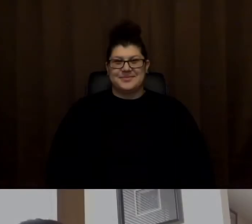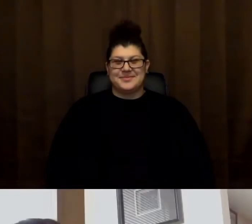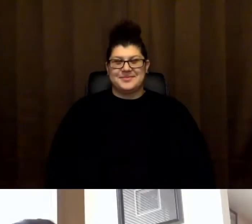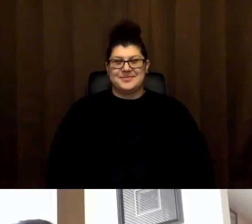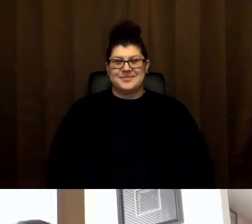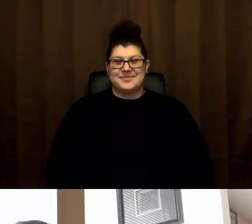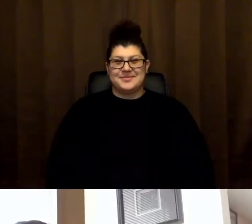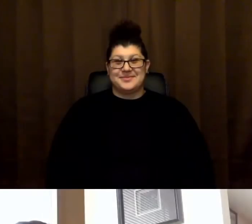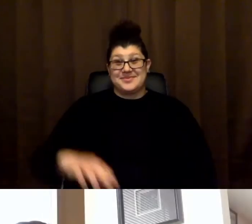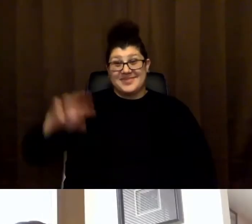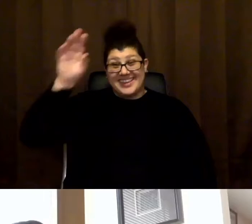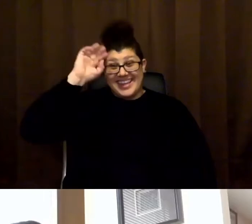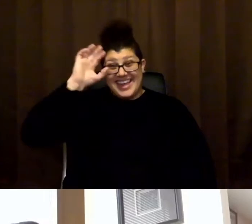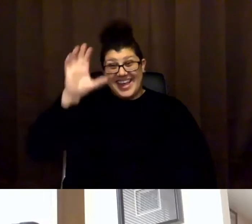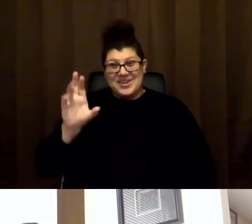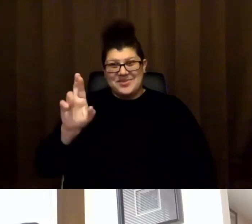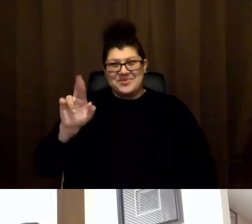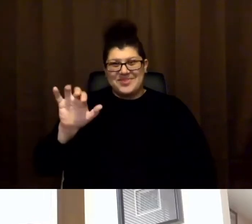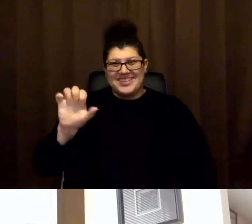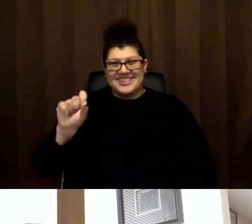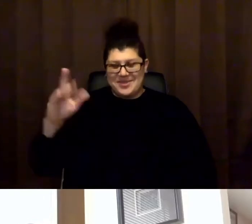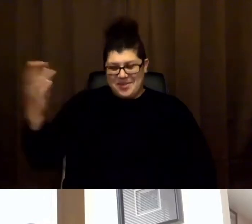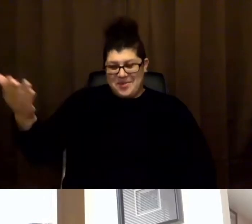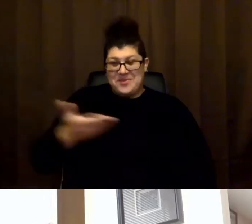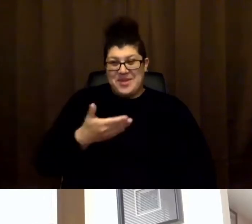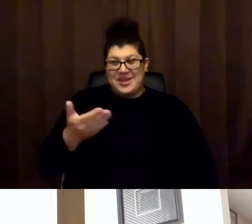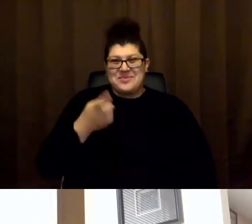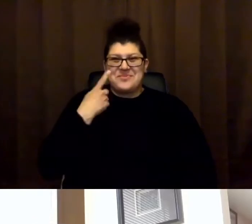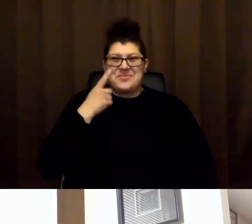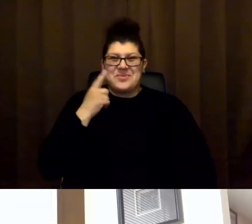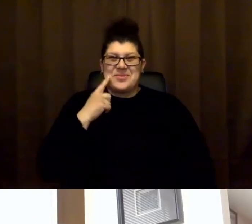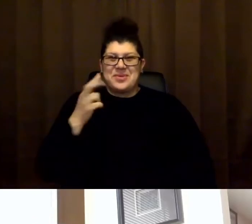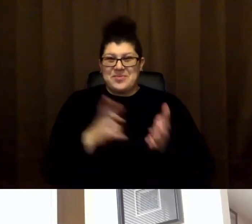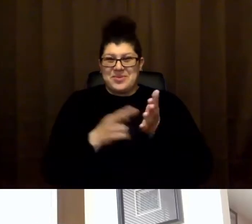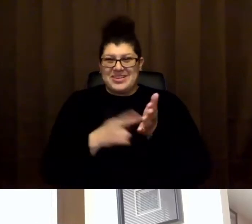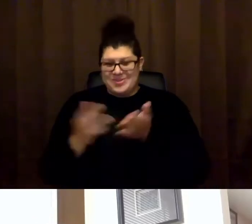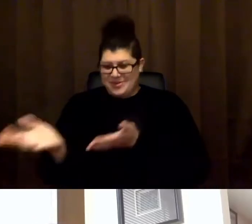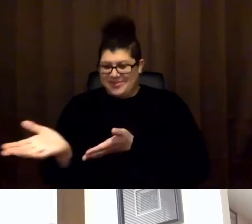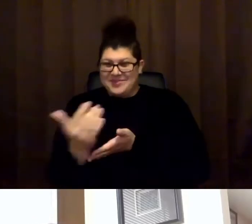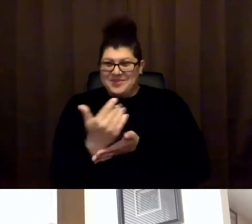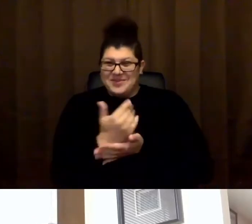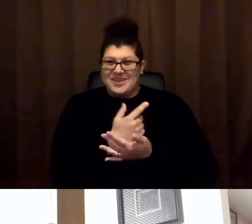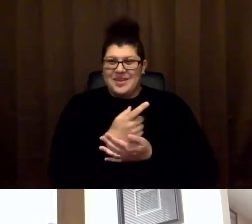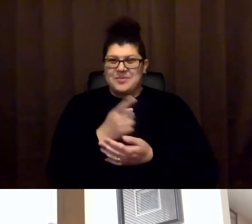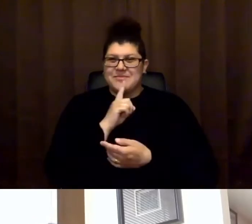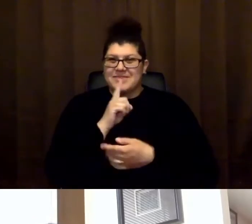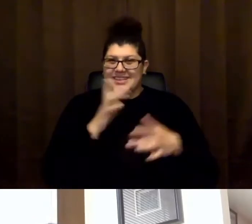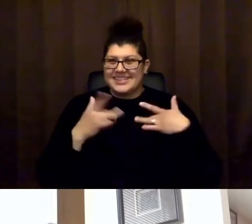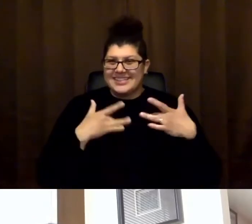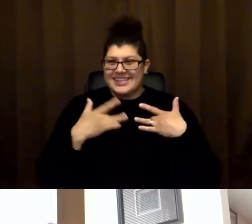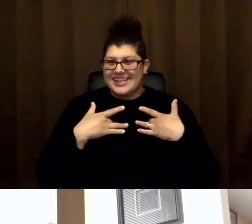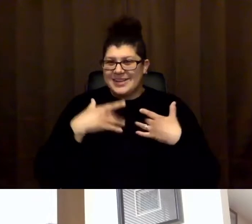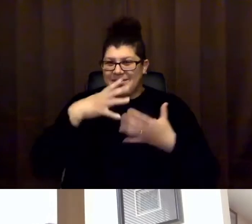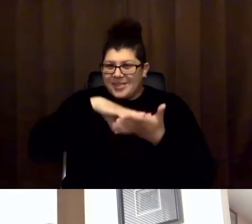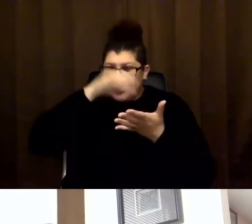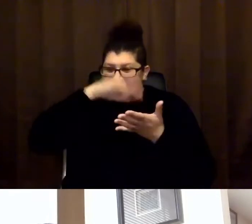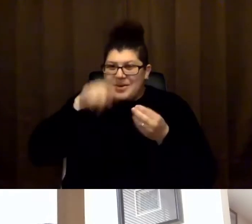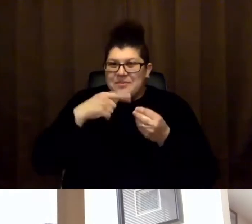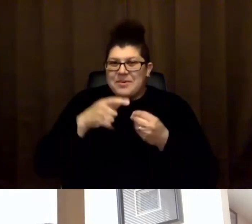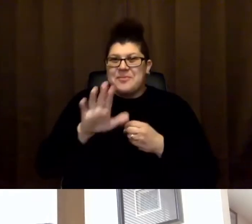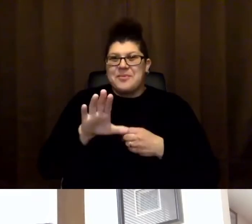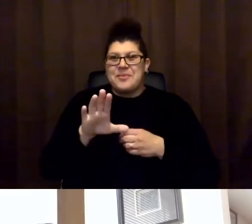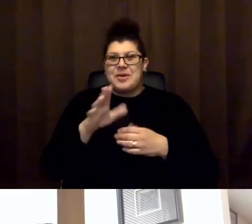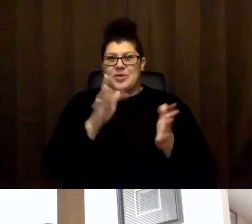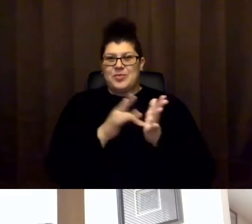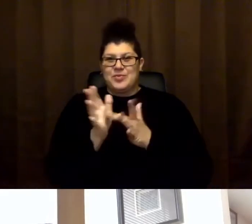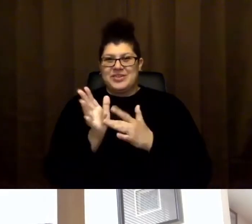Hi, Crystal. Welcome to the Third Thursday Resource Roundup. We are so excited to hear about the Christian Health Center. What can you tell us